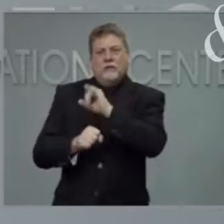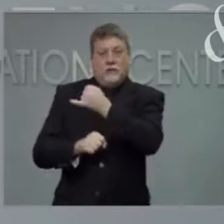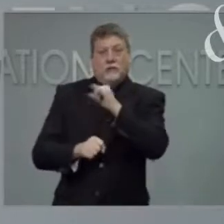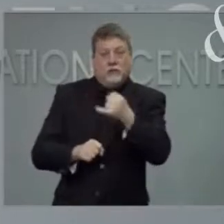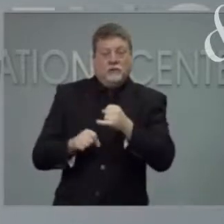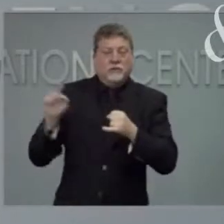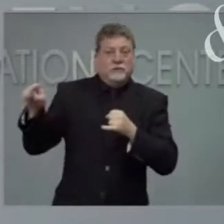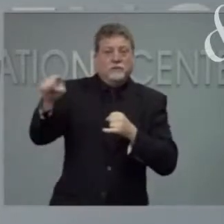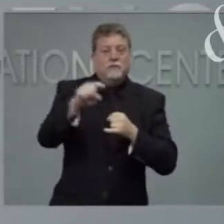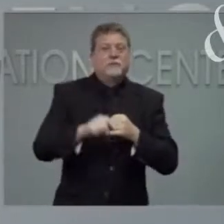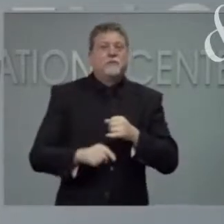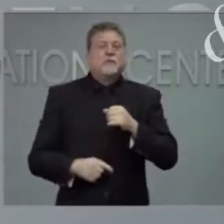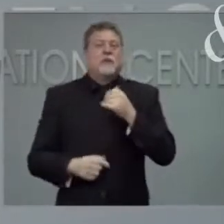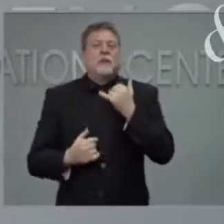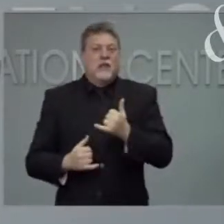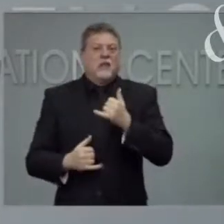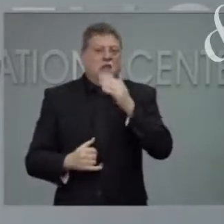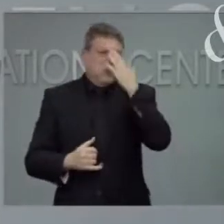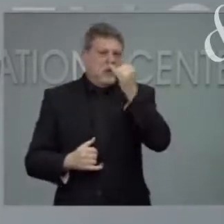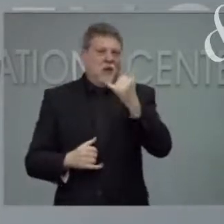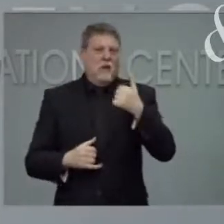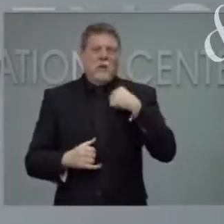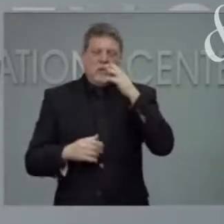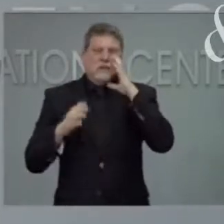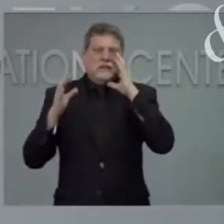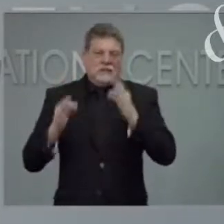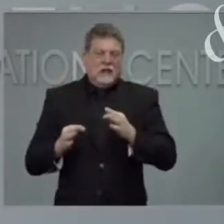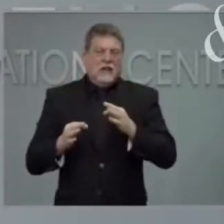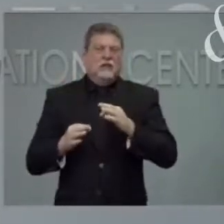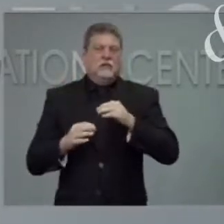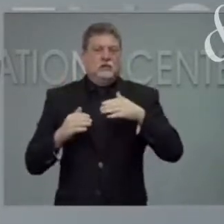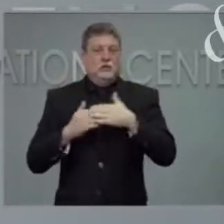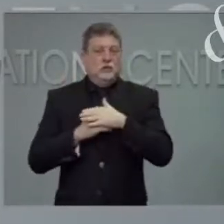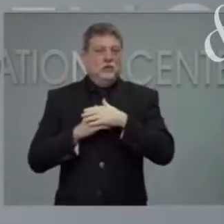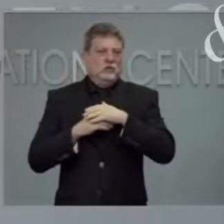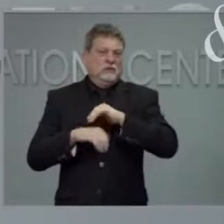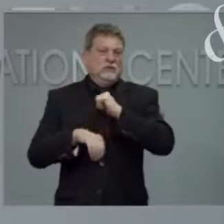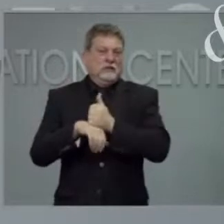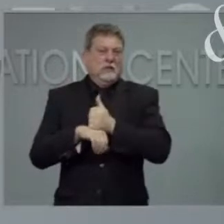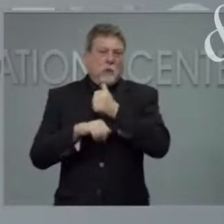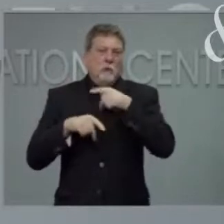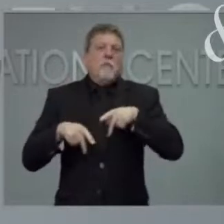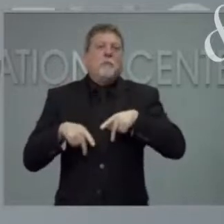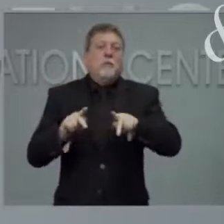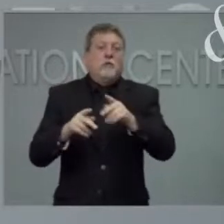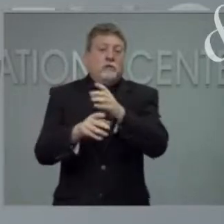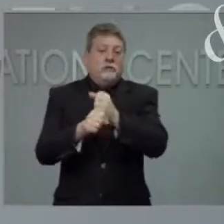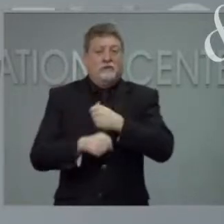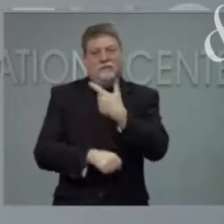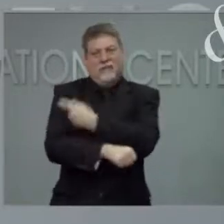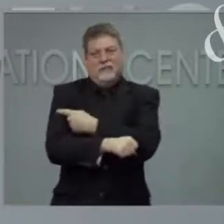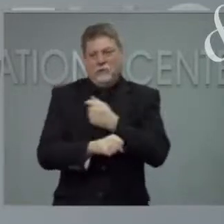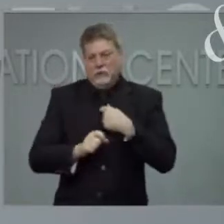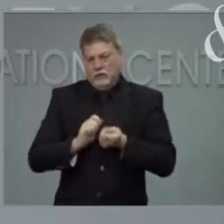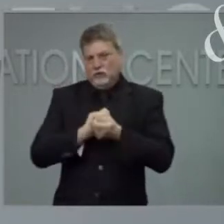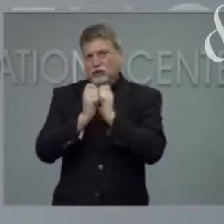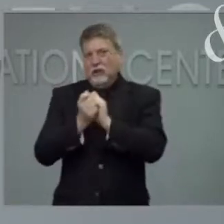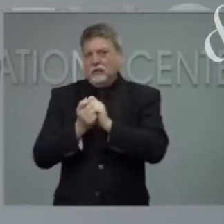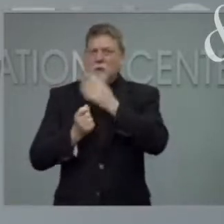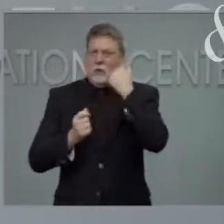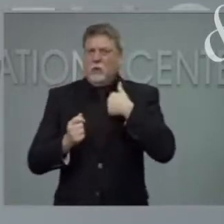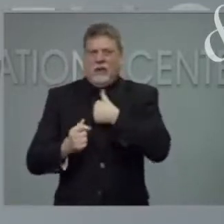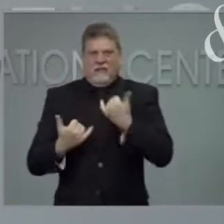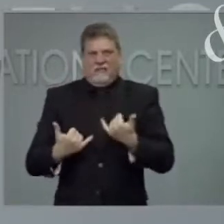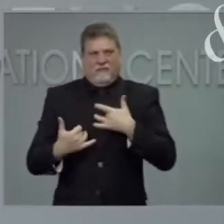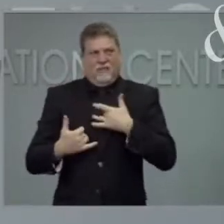frame that we are talking about today. So starting tomorrow, all frontline essential workers will be eligible for vaccine, and we will be able to